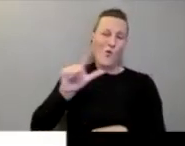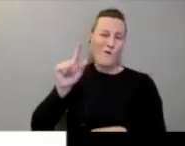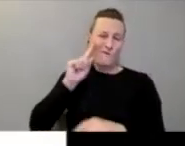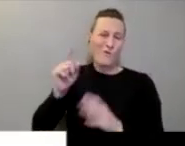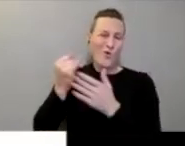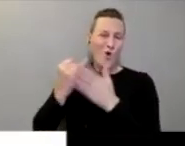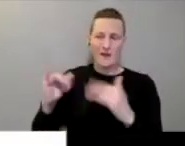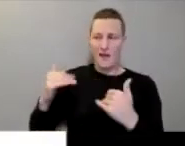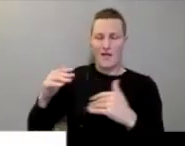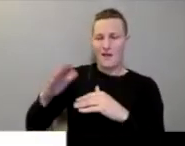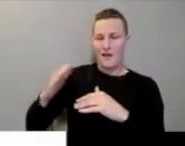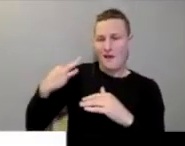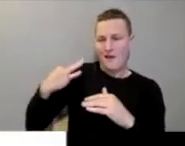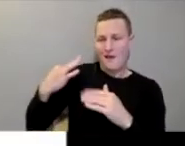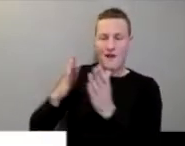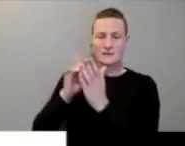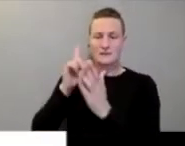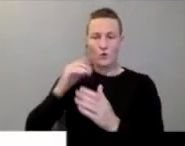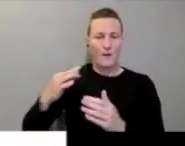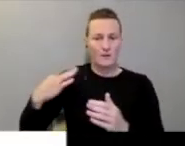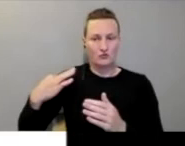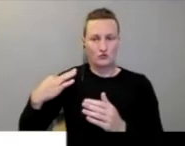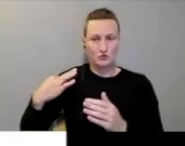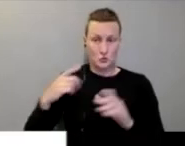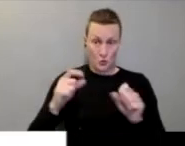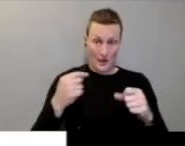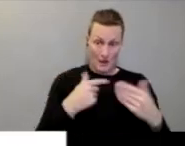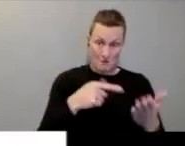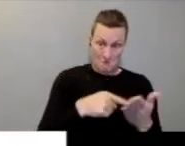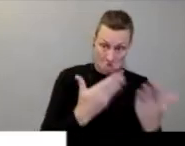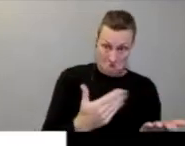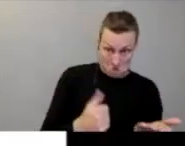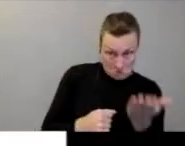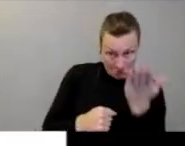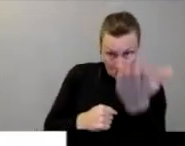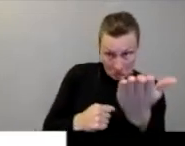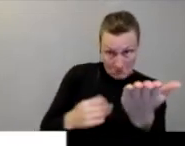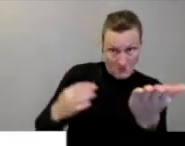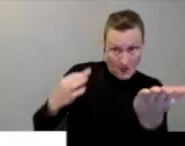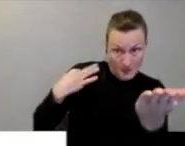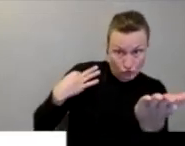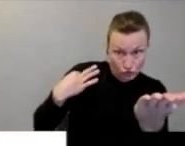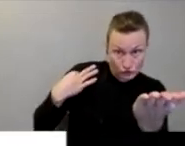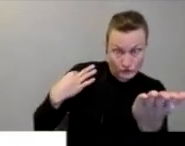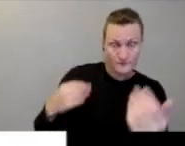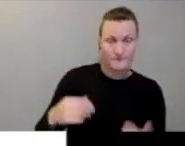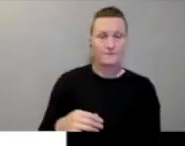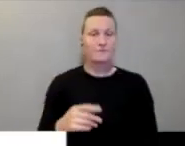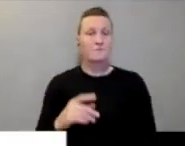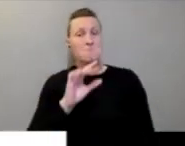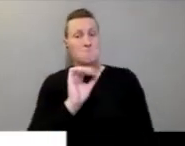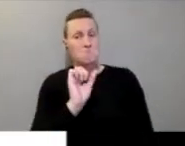Yeah, I think you'd have to articulate in the proposal the process through which you would be